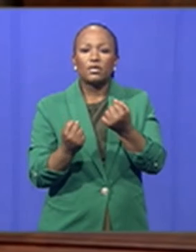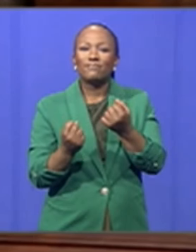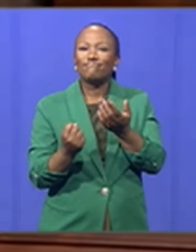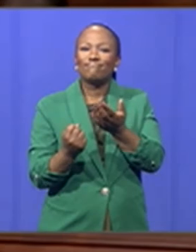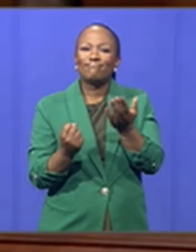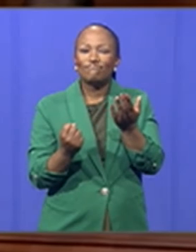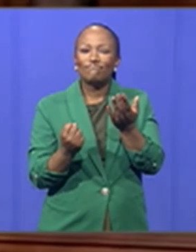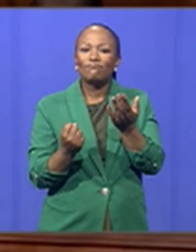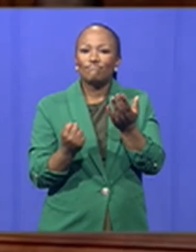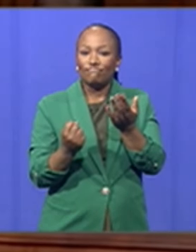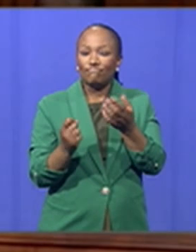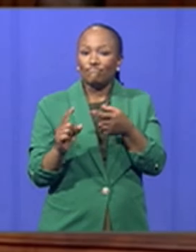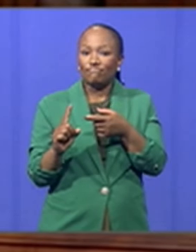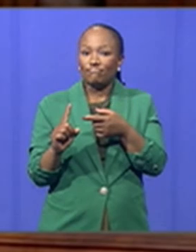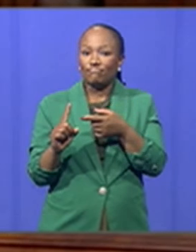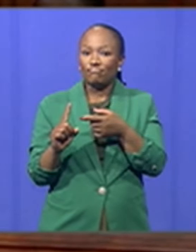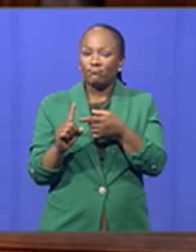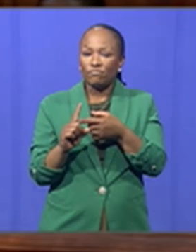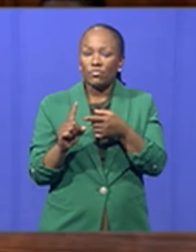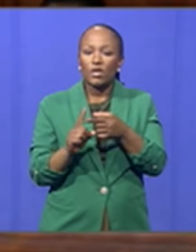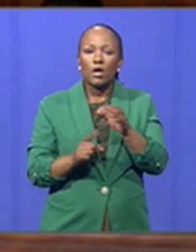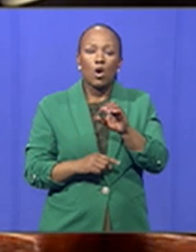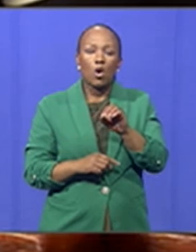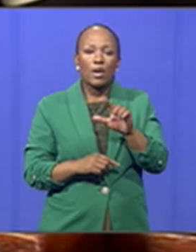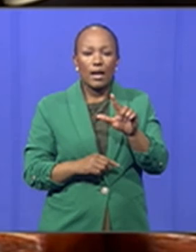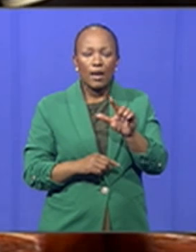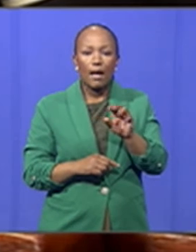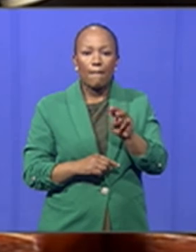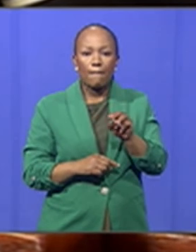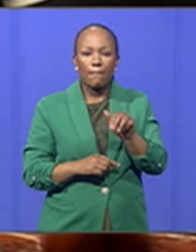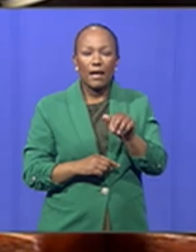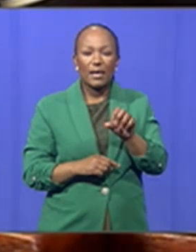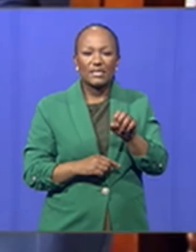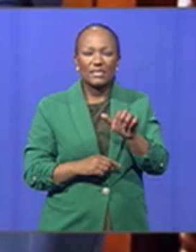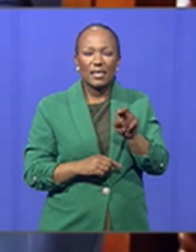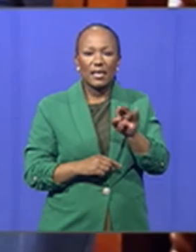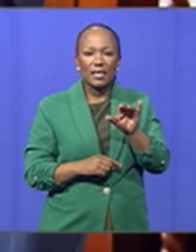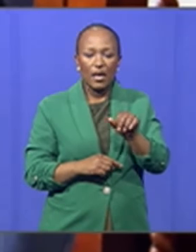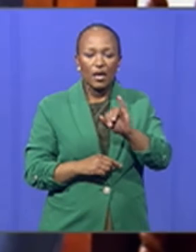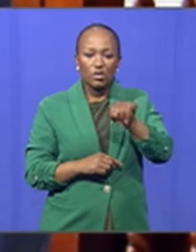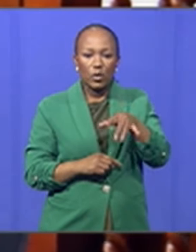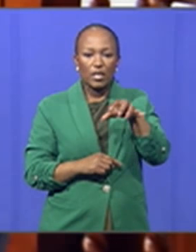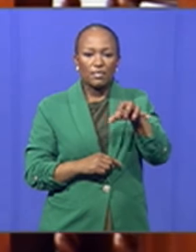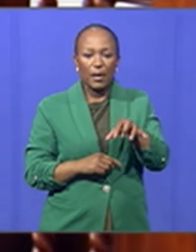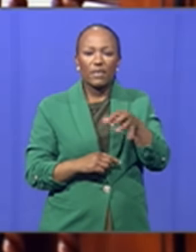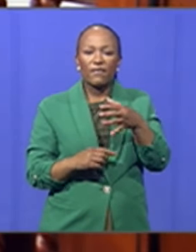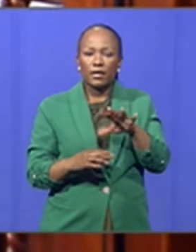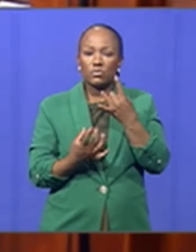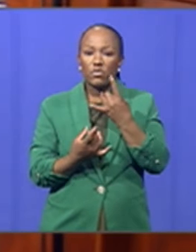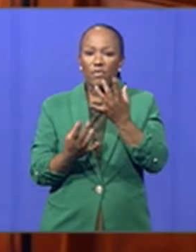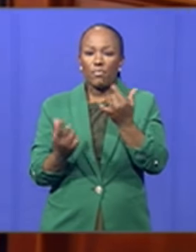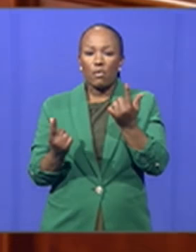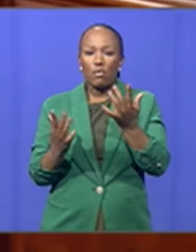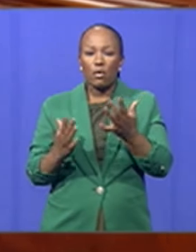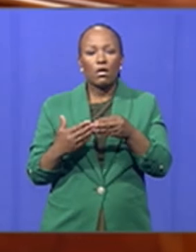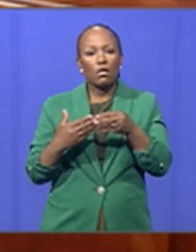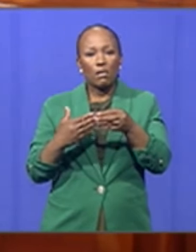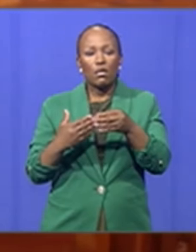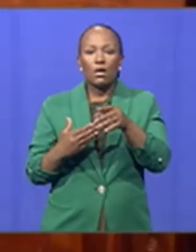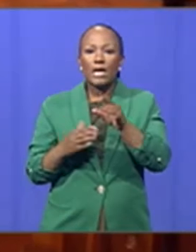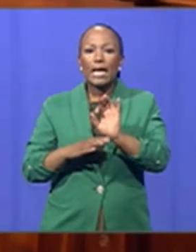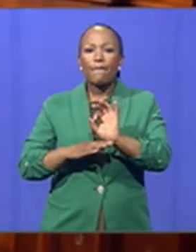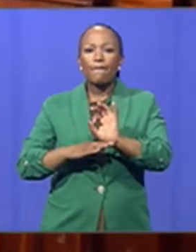go rulagantšwego mokololo le masenya go tšwa senthareng ya tshokologo ya bagolegwa ka Johannesburg o lemošitše balaodi gore Mogotsi e be a